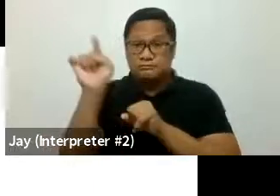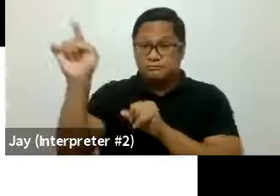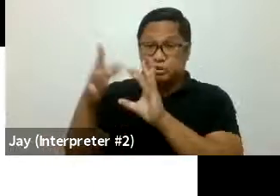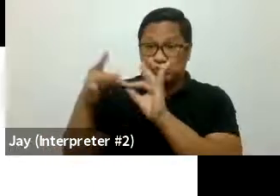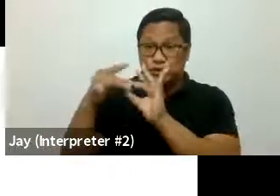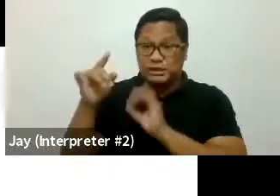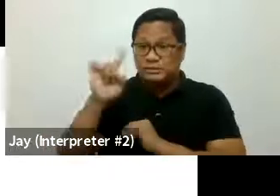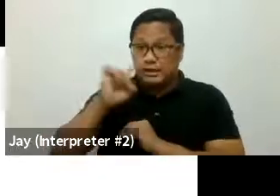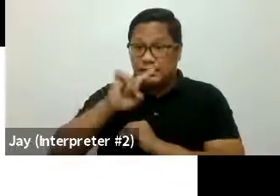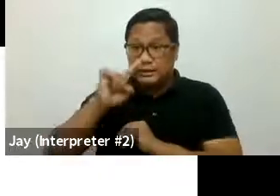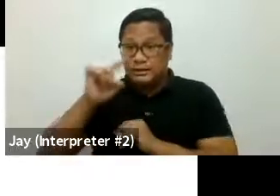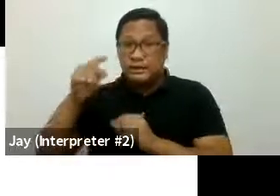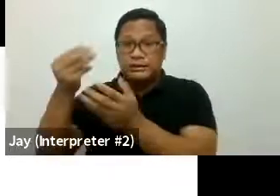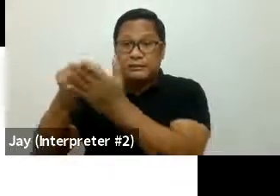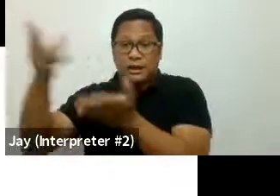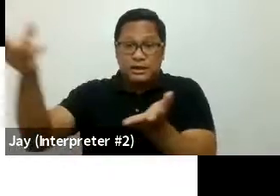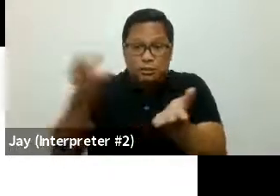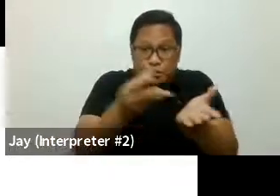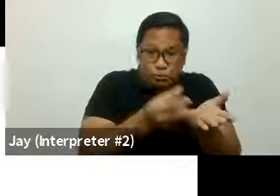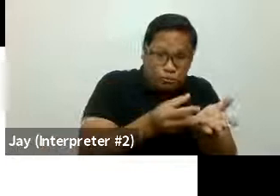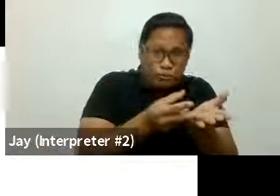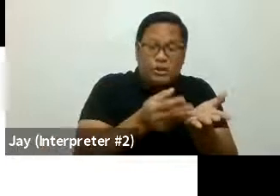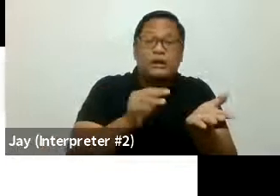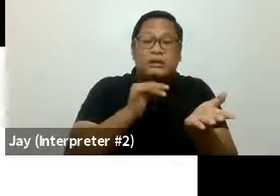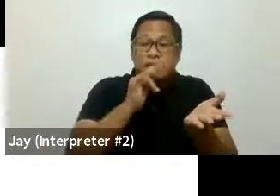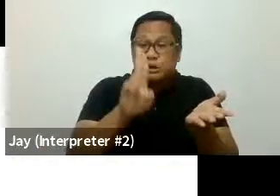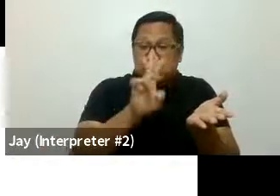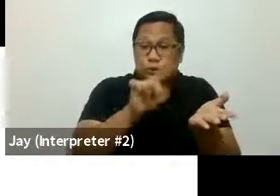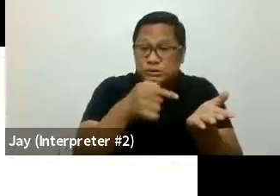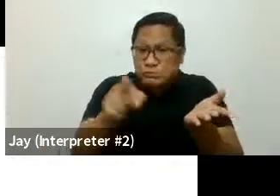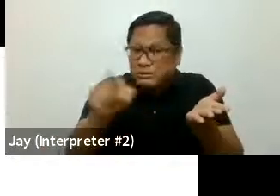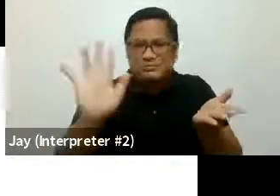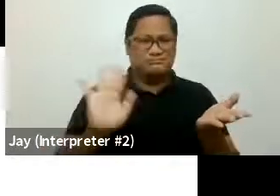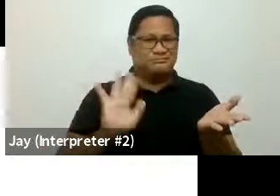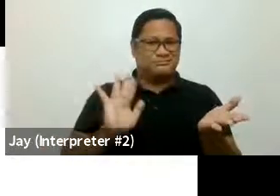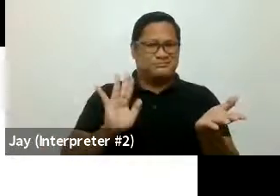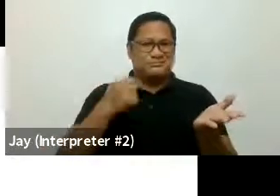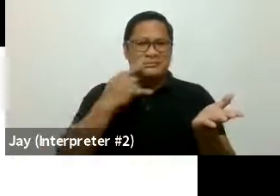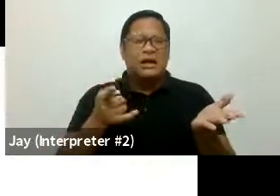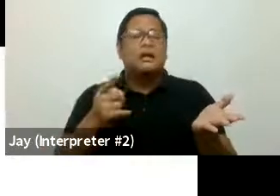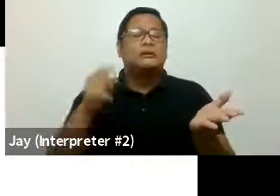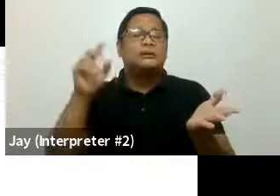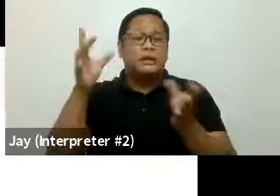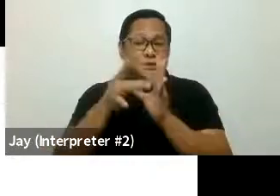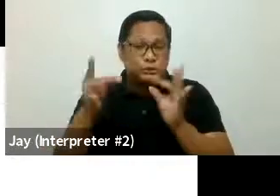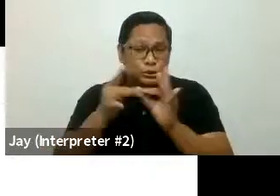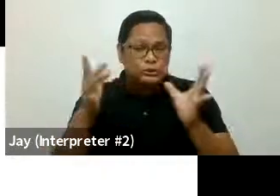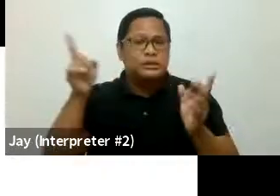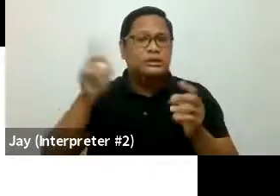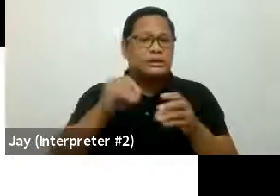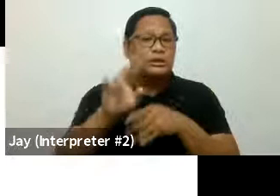put more money into this, they did not just use that money and pay for whatever, because that's more of the story of probably the United